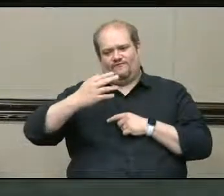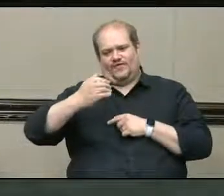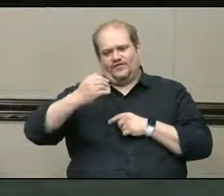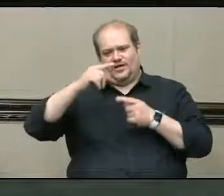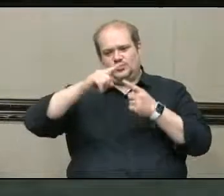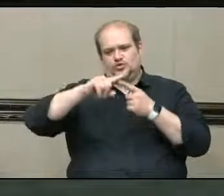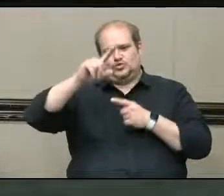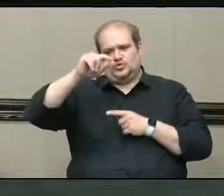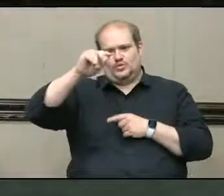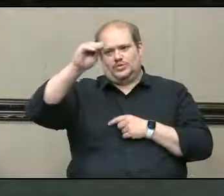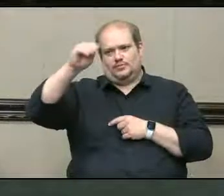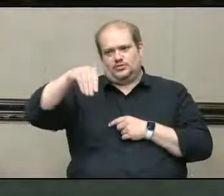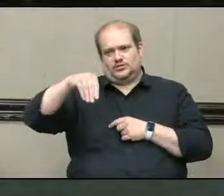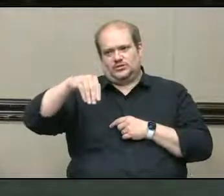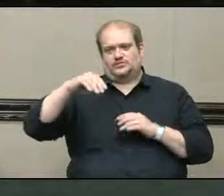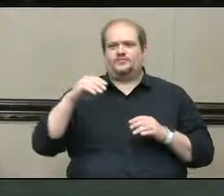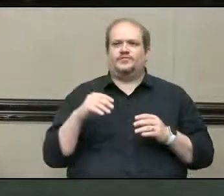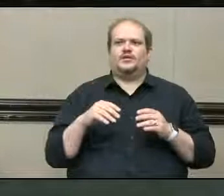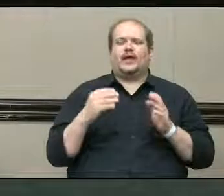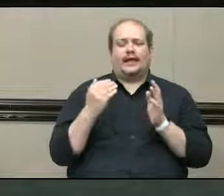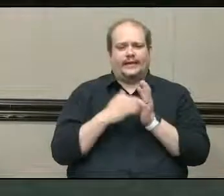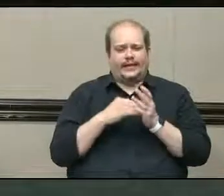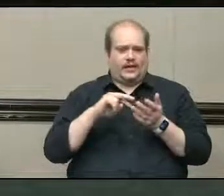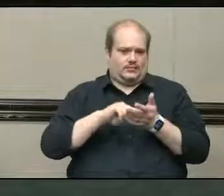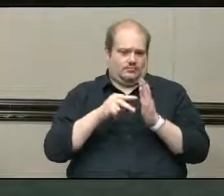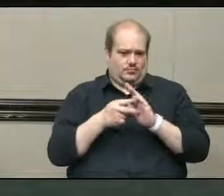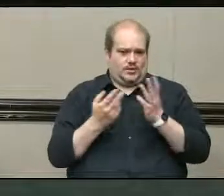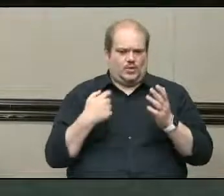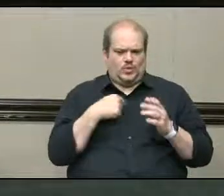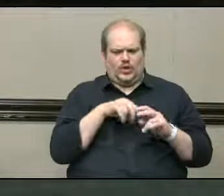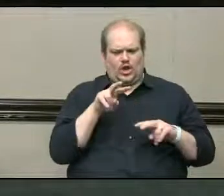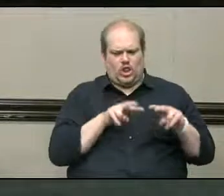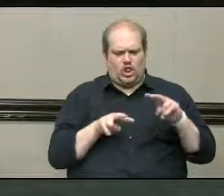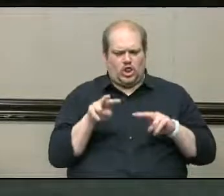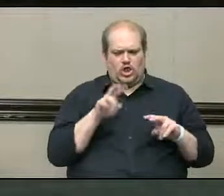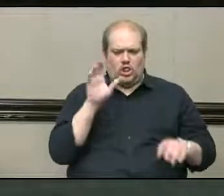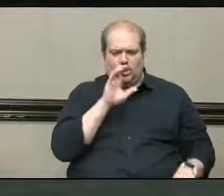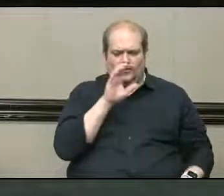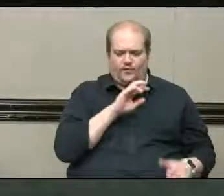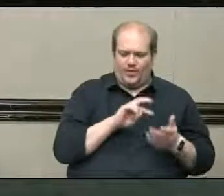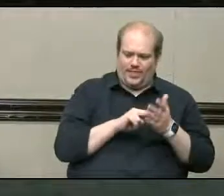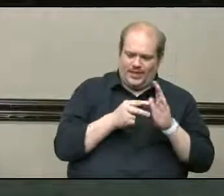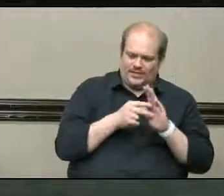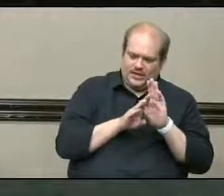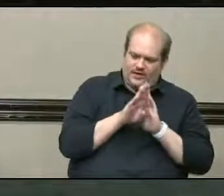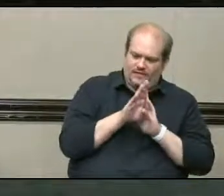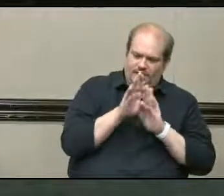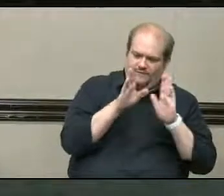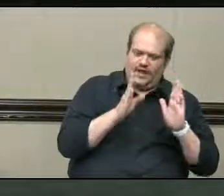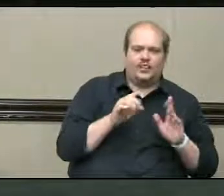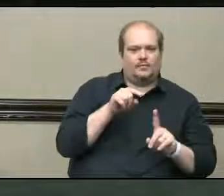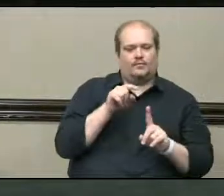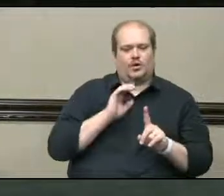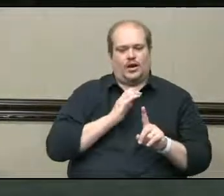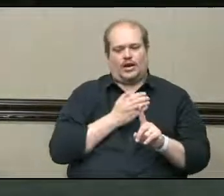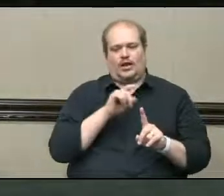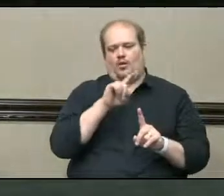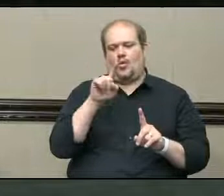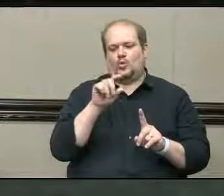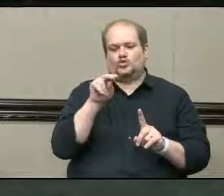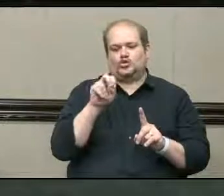20%. And again, what that is we're looking for the intent of the development in our